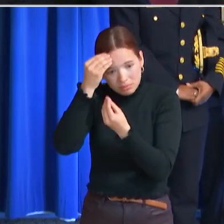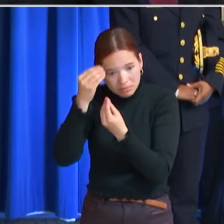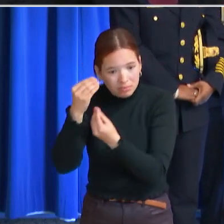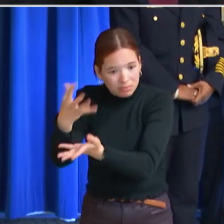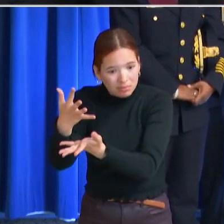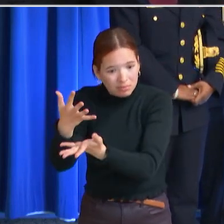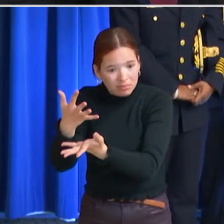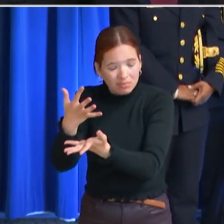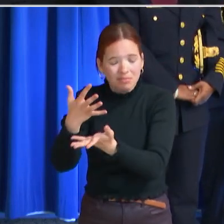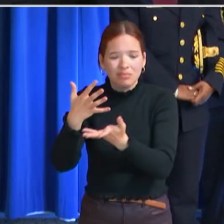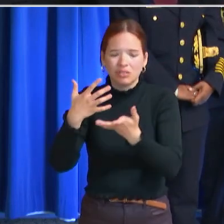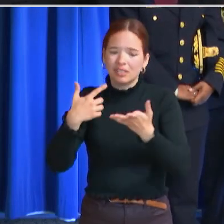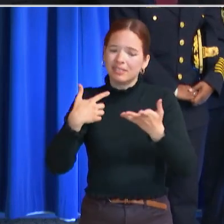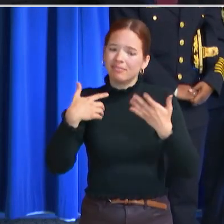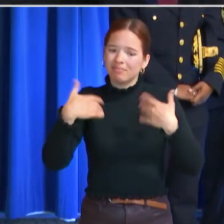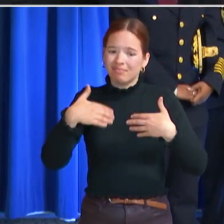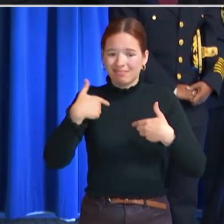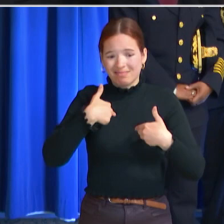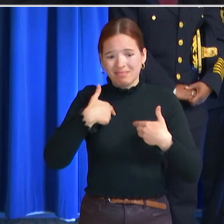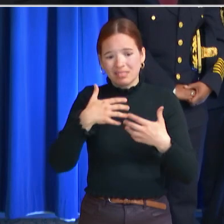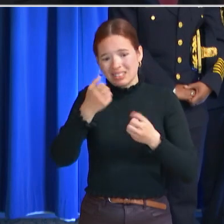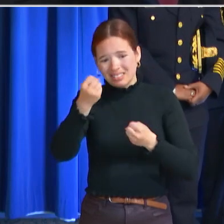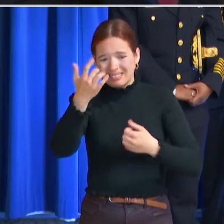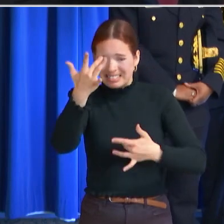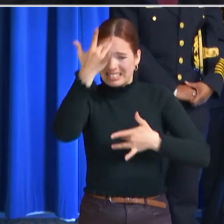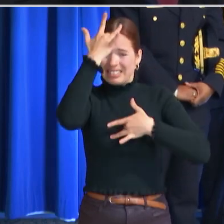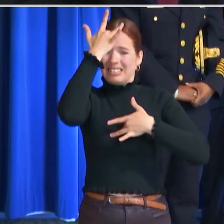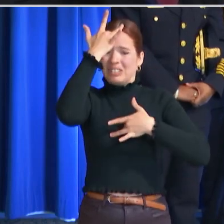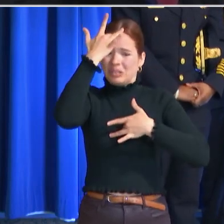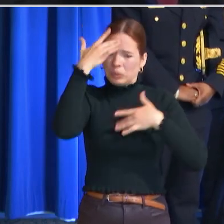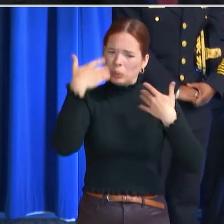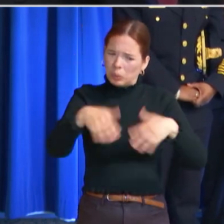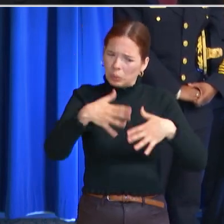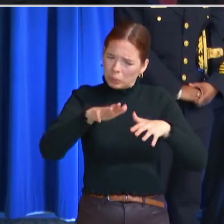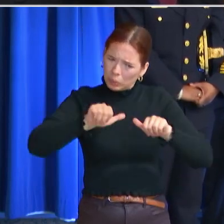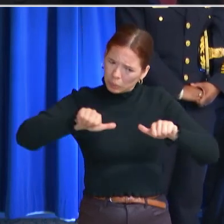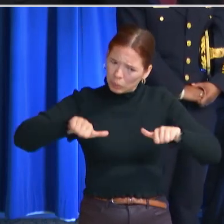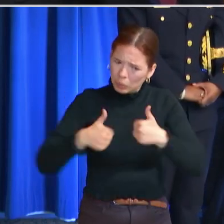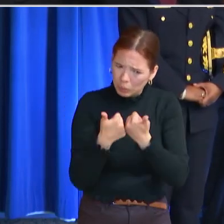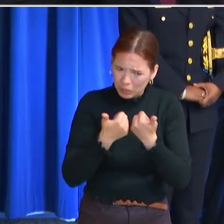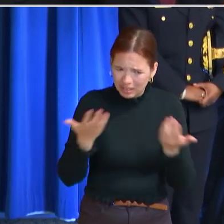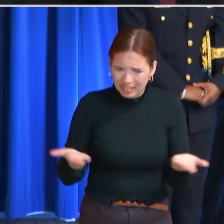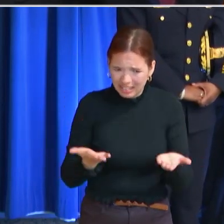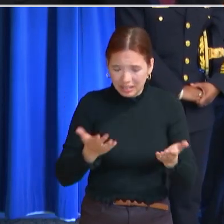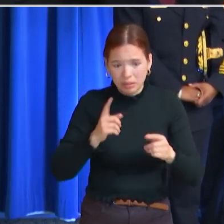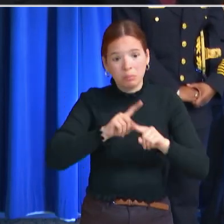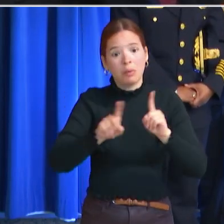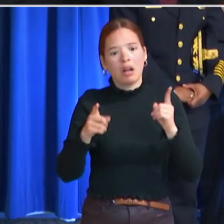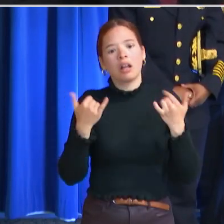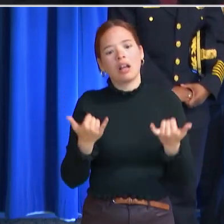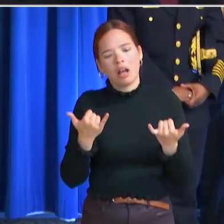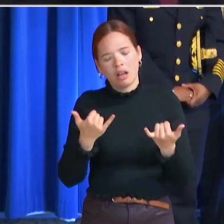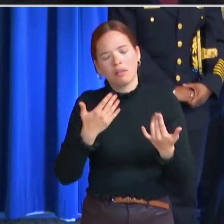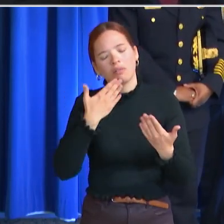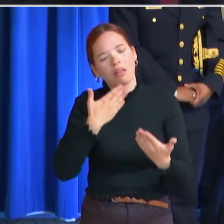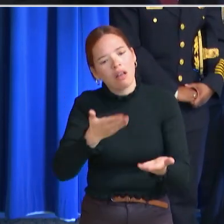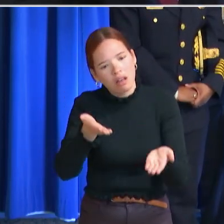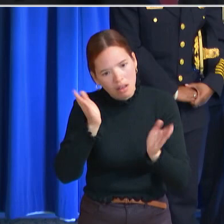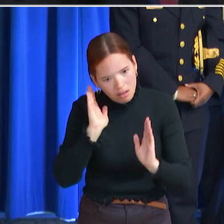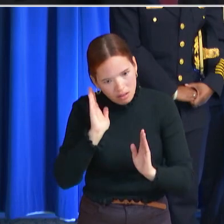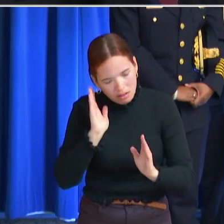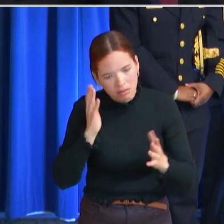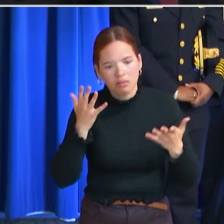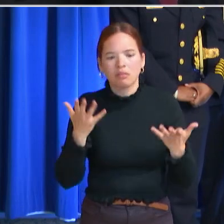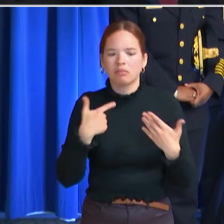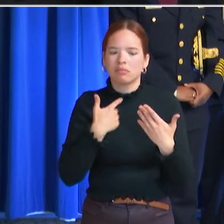health challenges. That was true at some point. I don't have any health issues now, thank God. And I am so thankful that